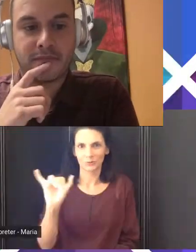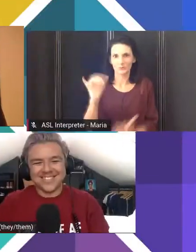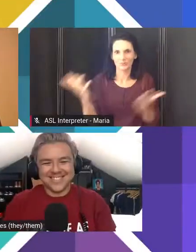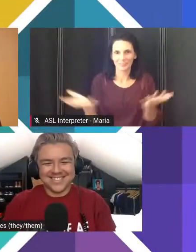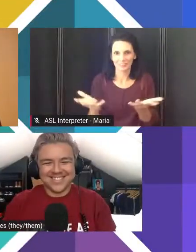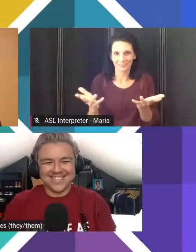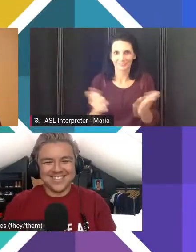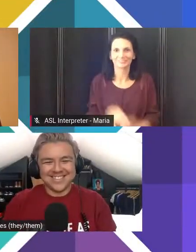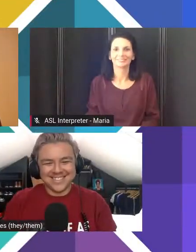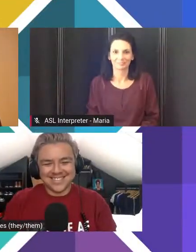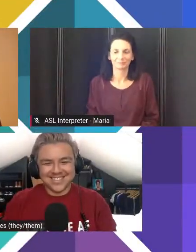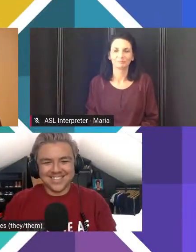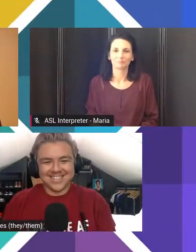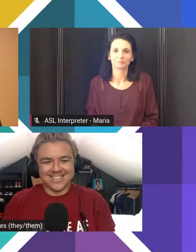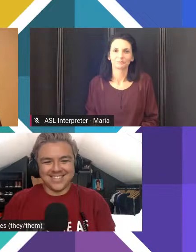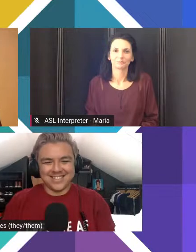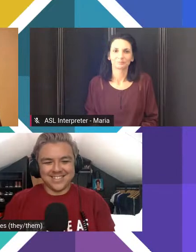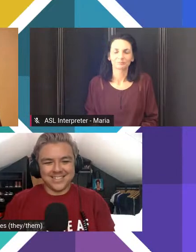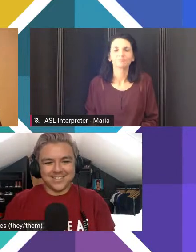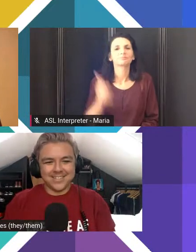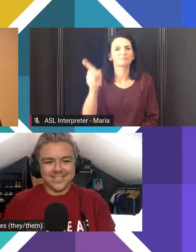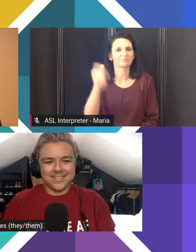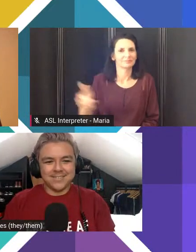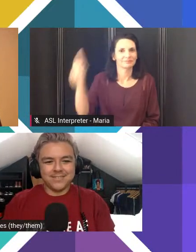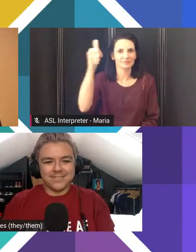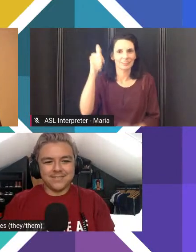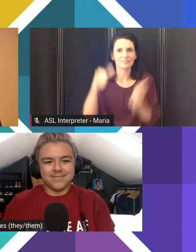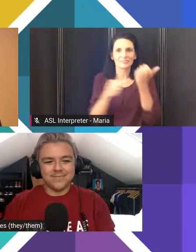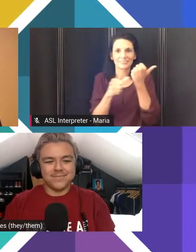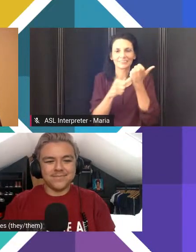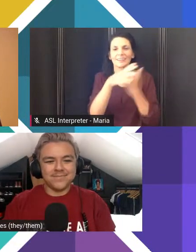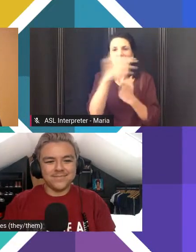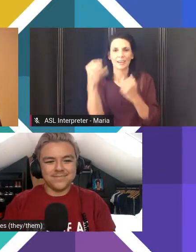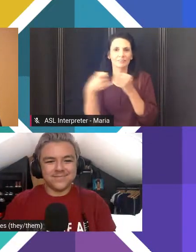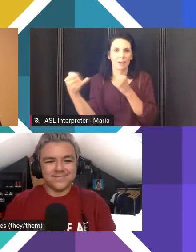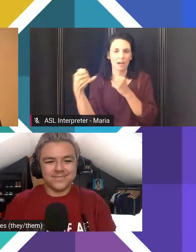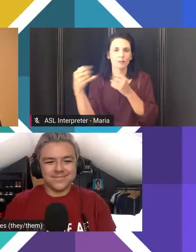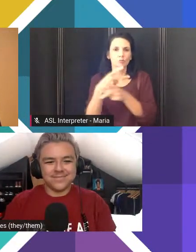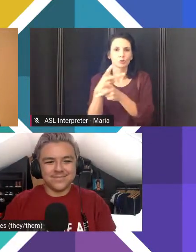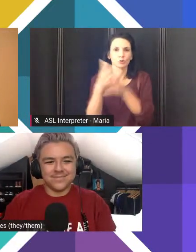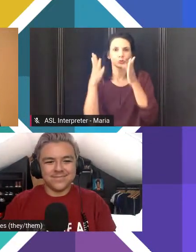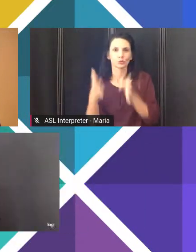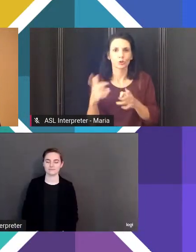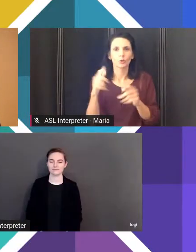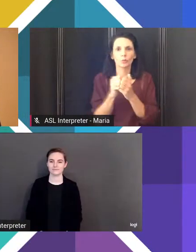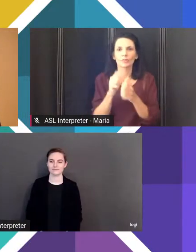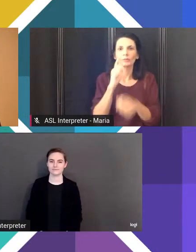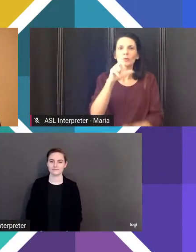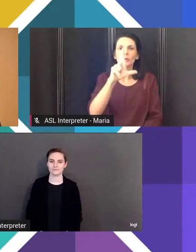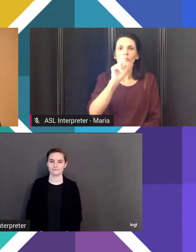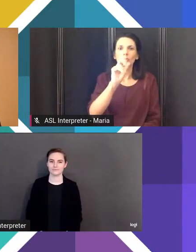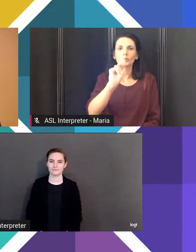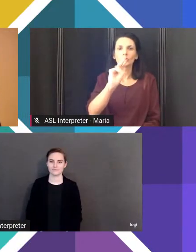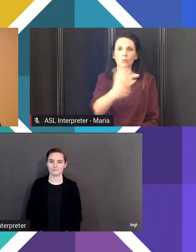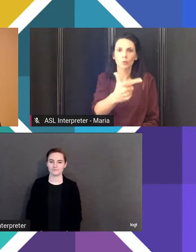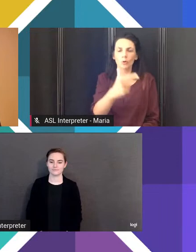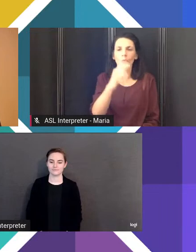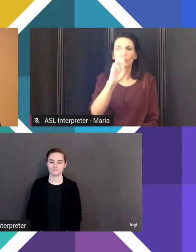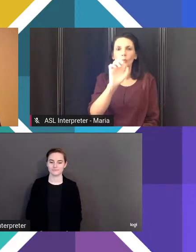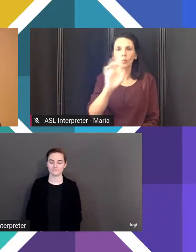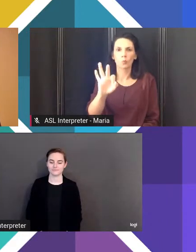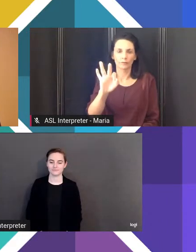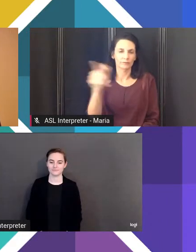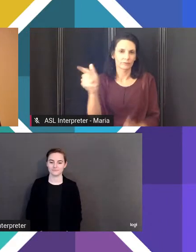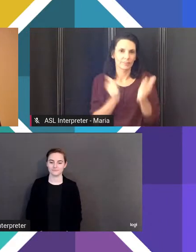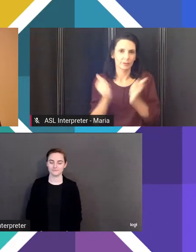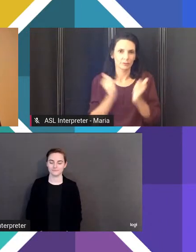Hello. Joey is an executive assistant and line producer with Long Wharf Theater, and we are extremely lucky to have